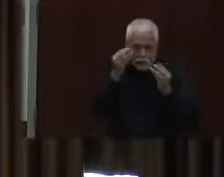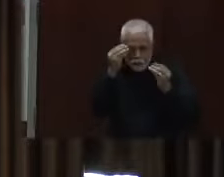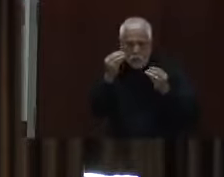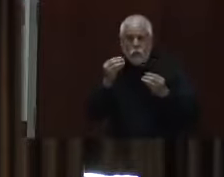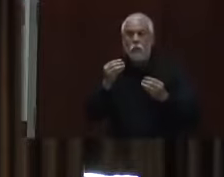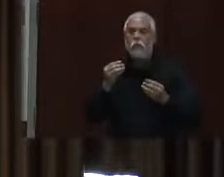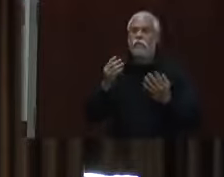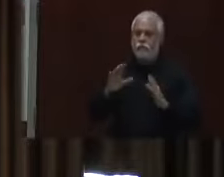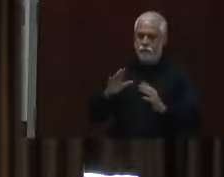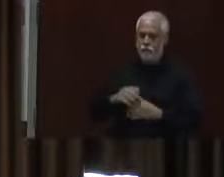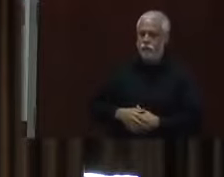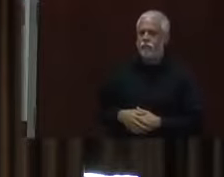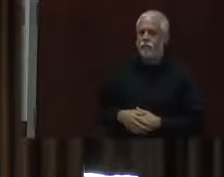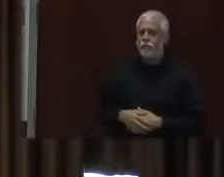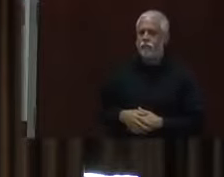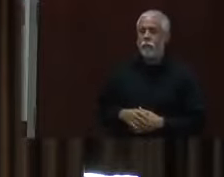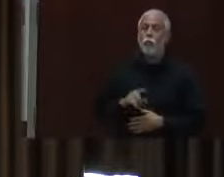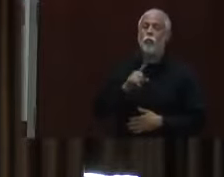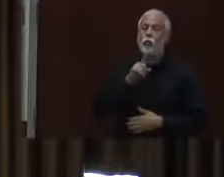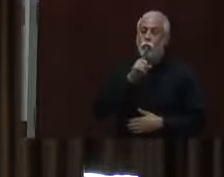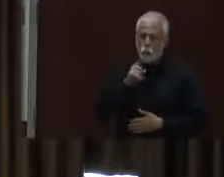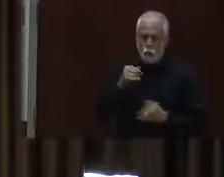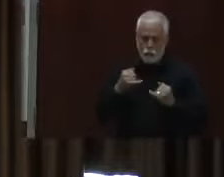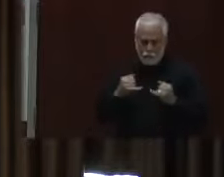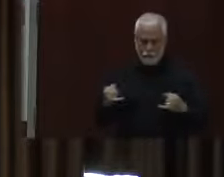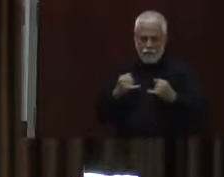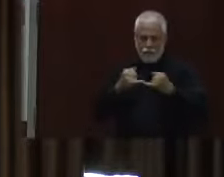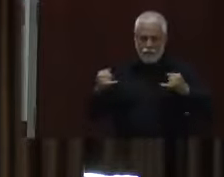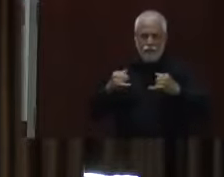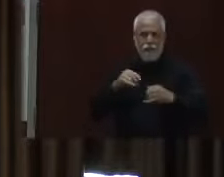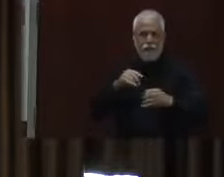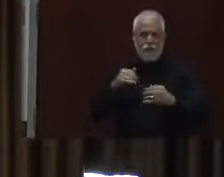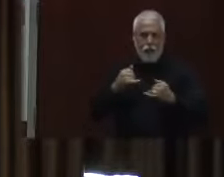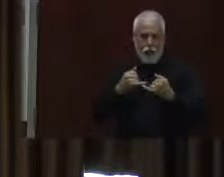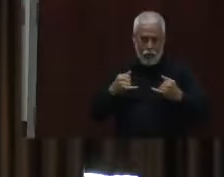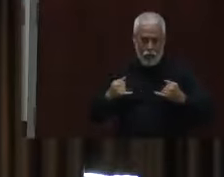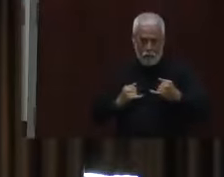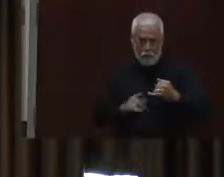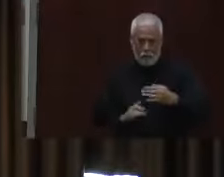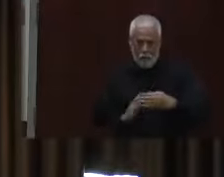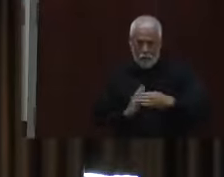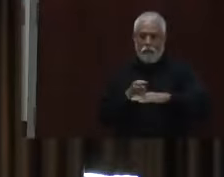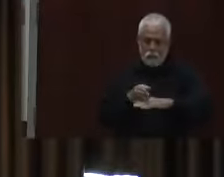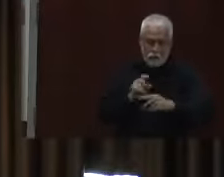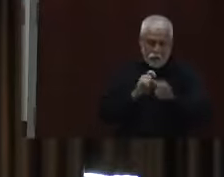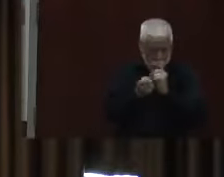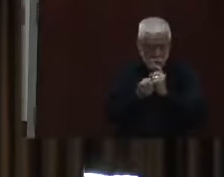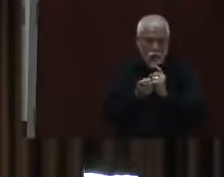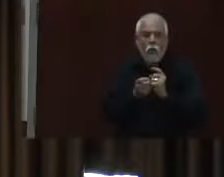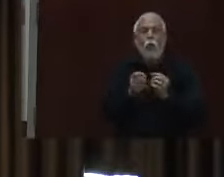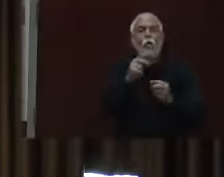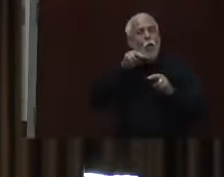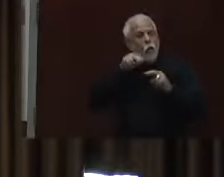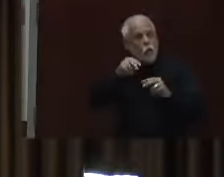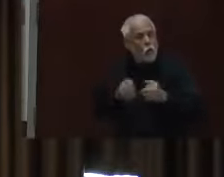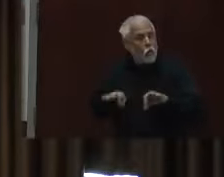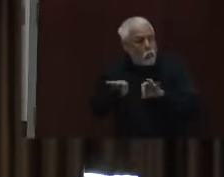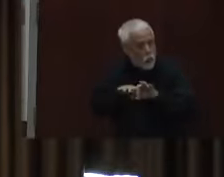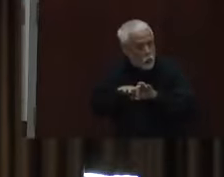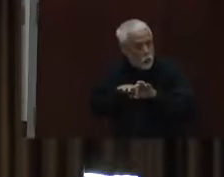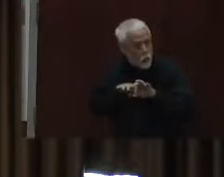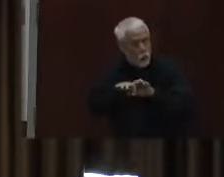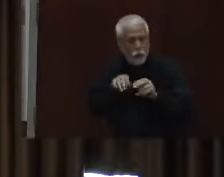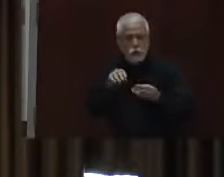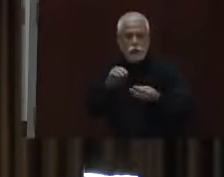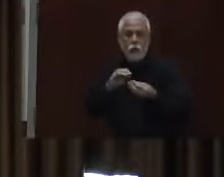As to true demarcations of thresholds, I would say the things that we look at the most would be